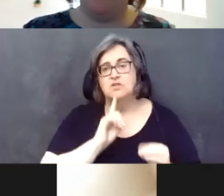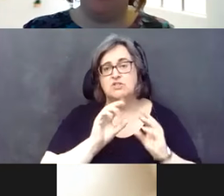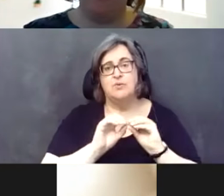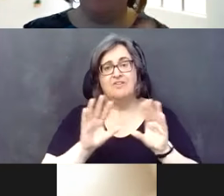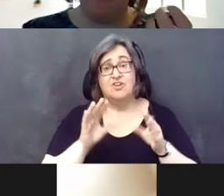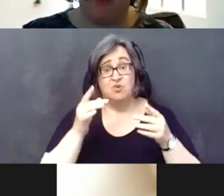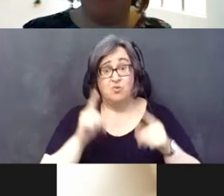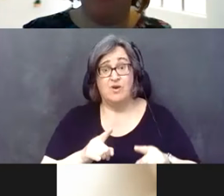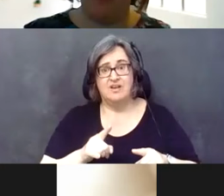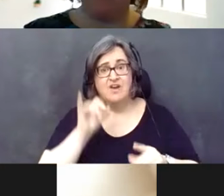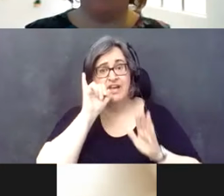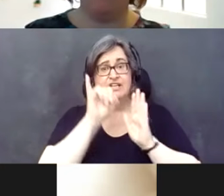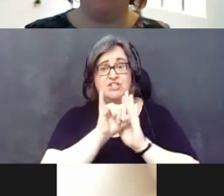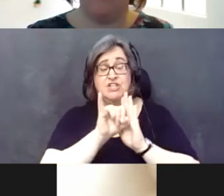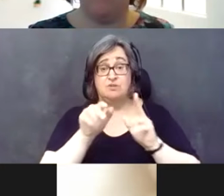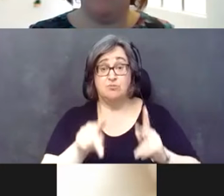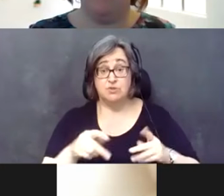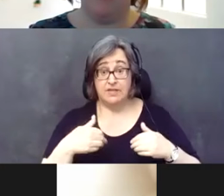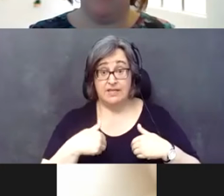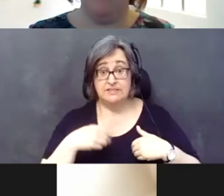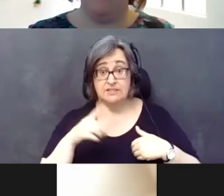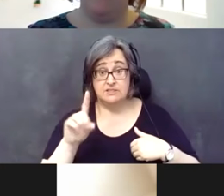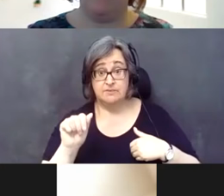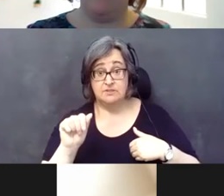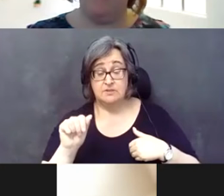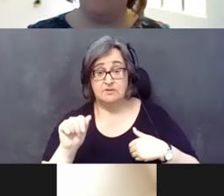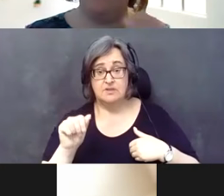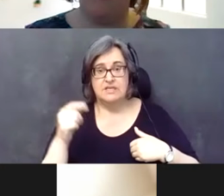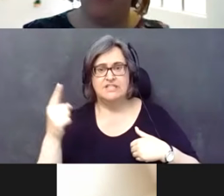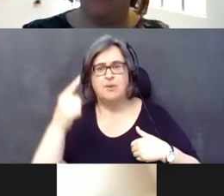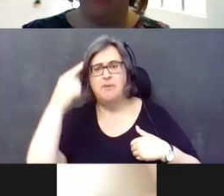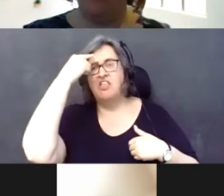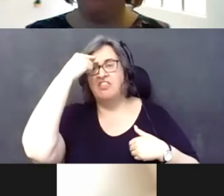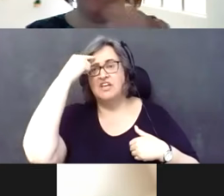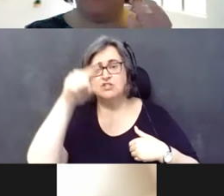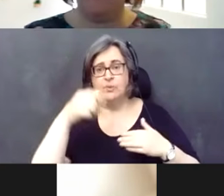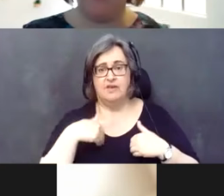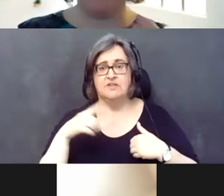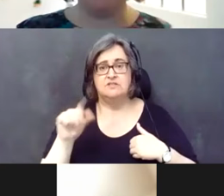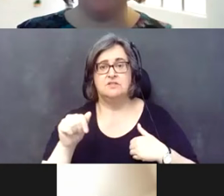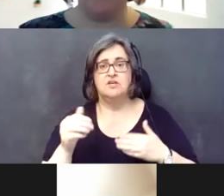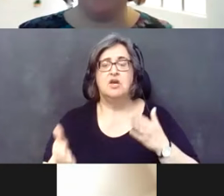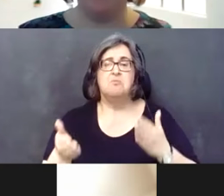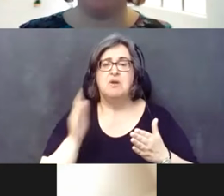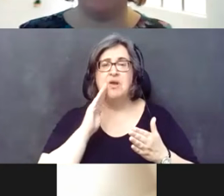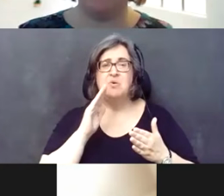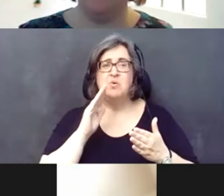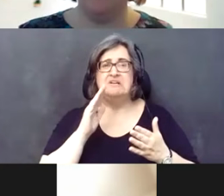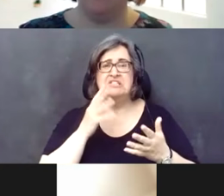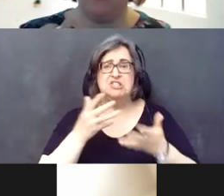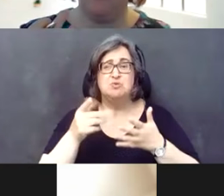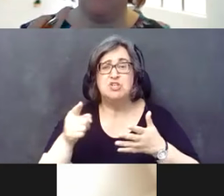sometimes when you do identify as a person with a disability, or someone thinks you have a disability, they might actually treat you